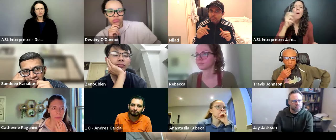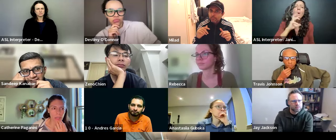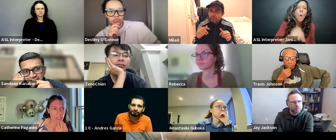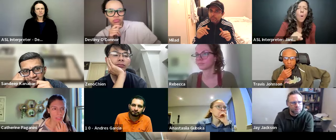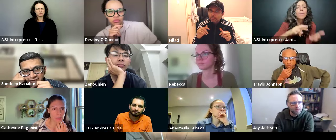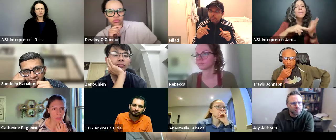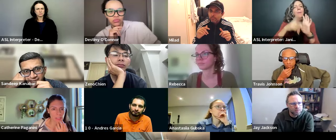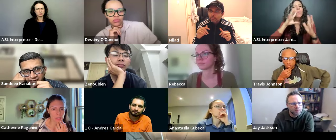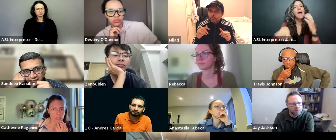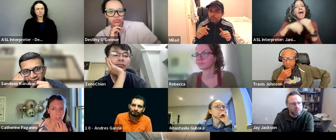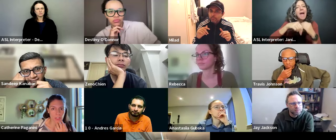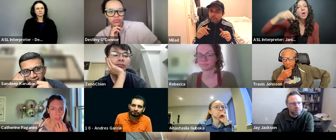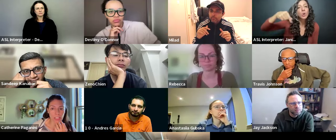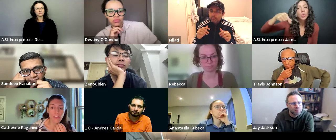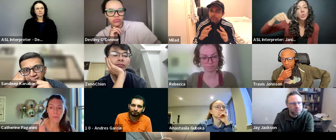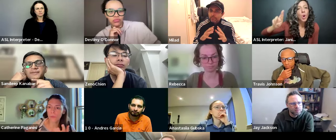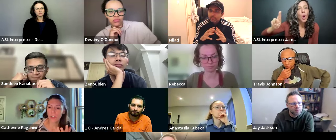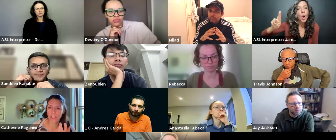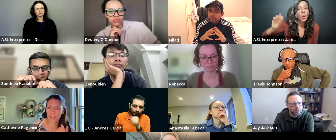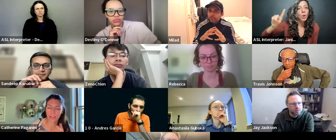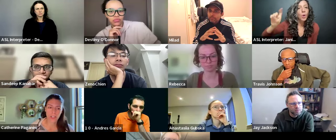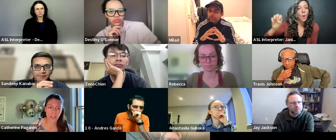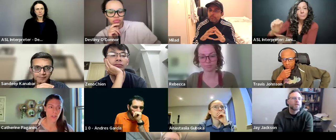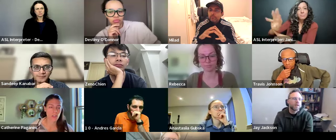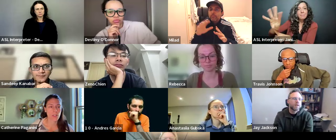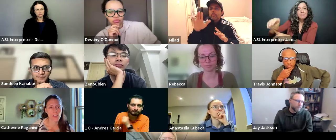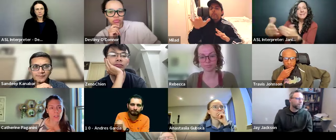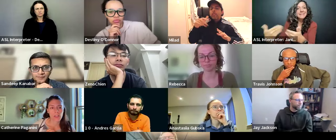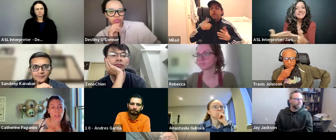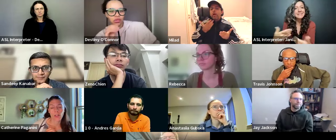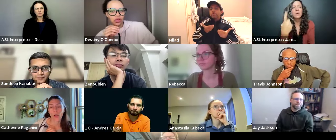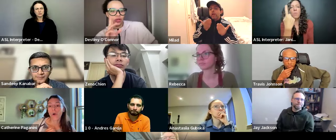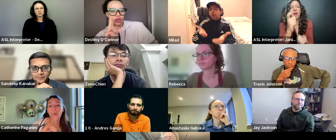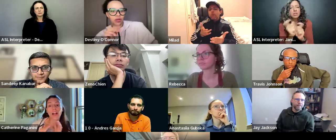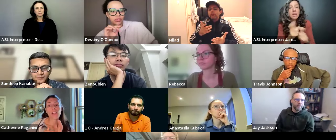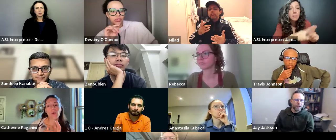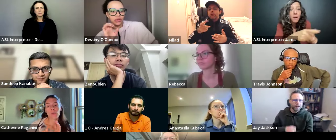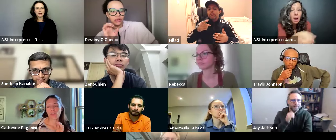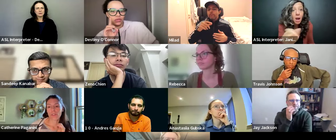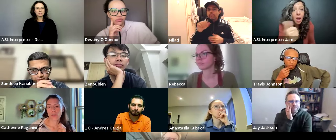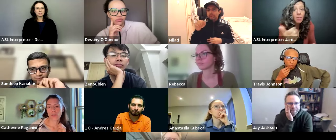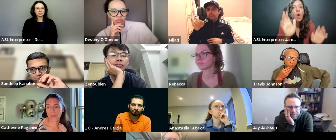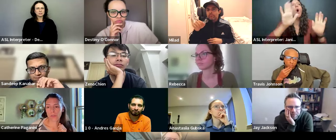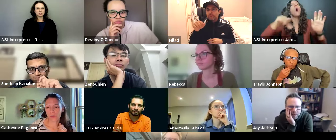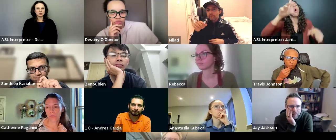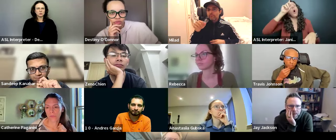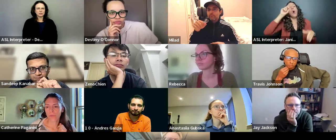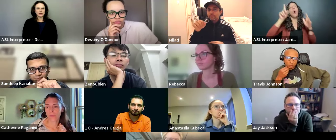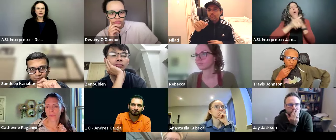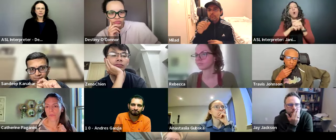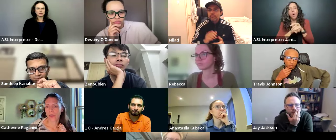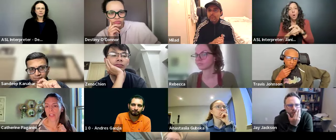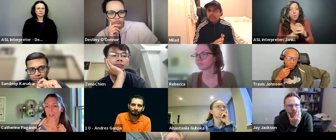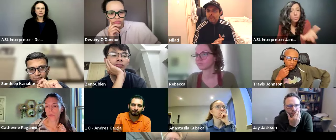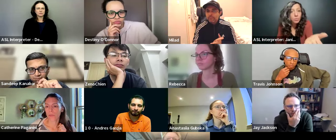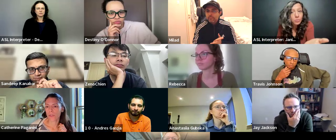QR code, right? That's the change. And if we want any other change. Oh, I know what we yeah, should I do. I would suggest too.